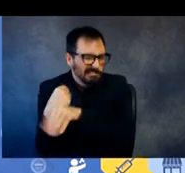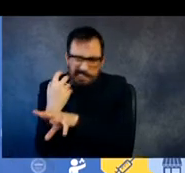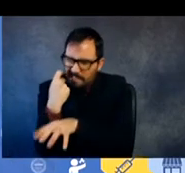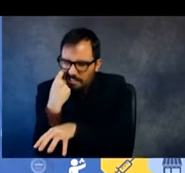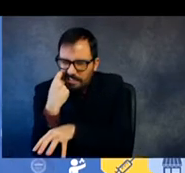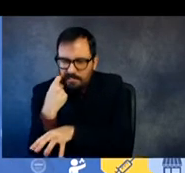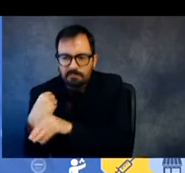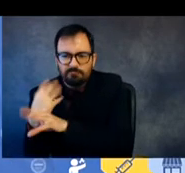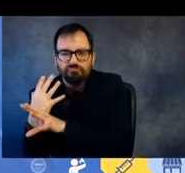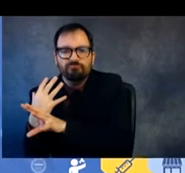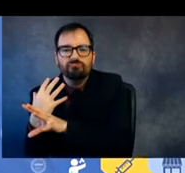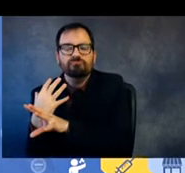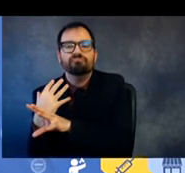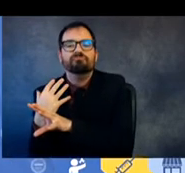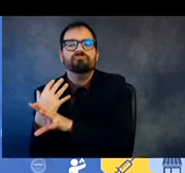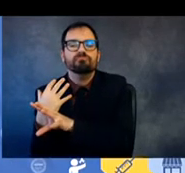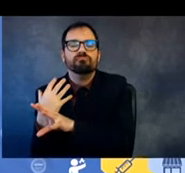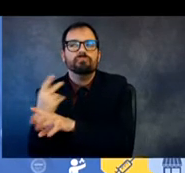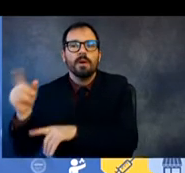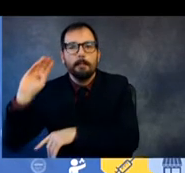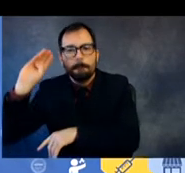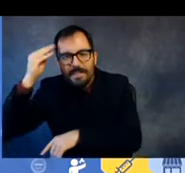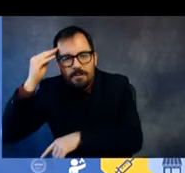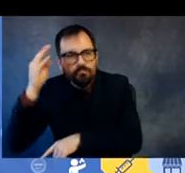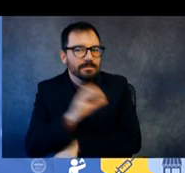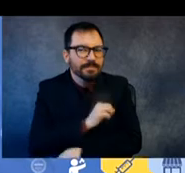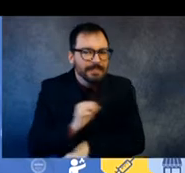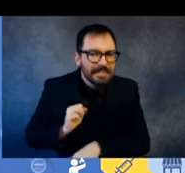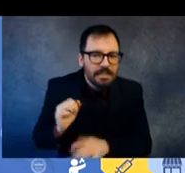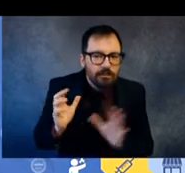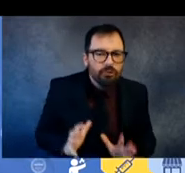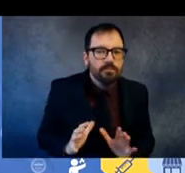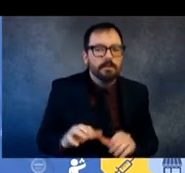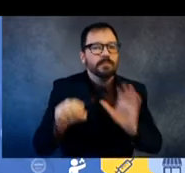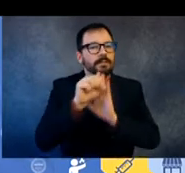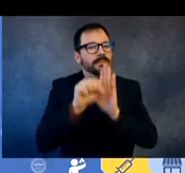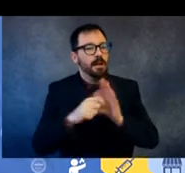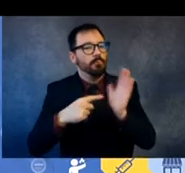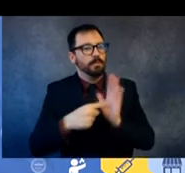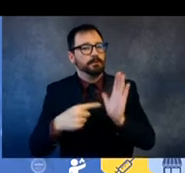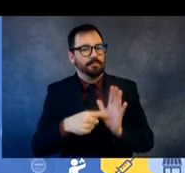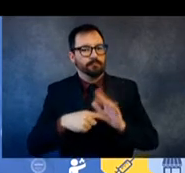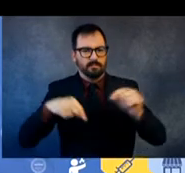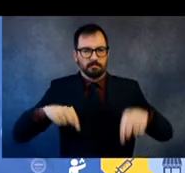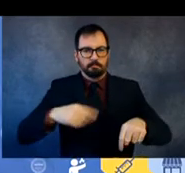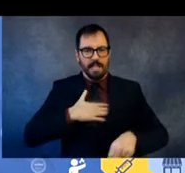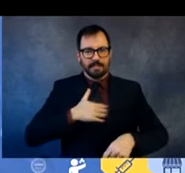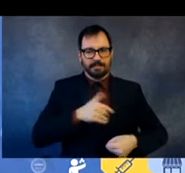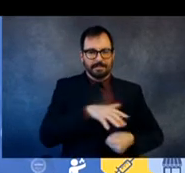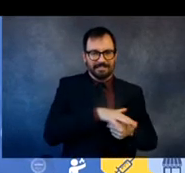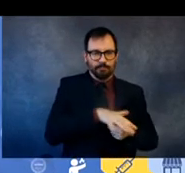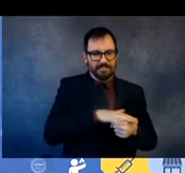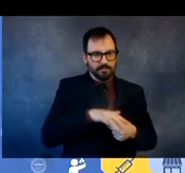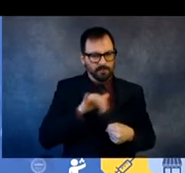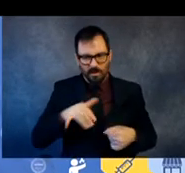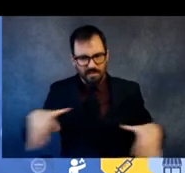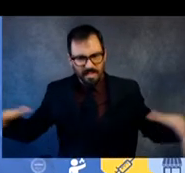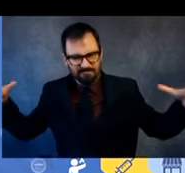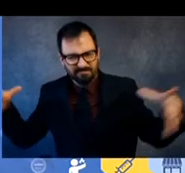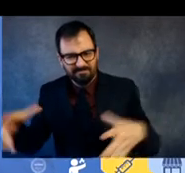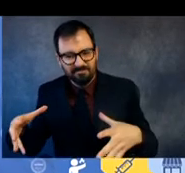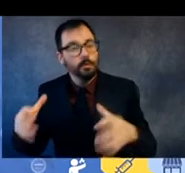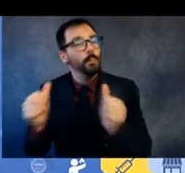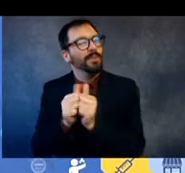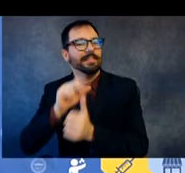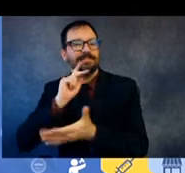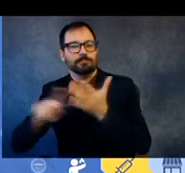recently with the mayors and senators and state reps in my district with Secretary Sutters, just to explain what